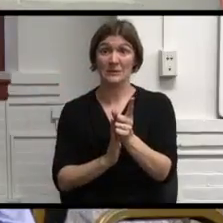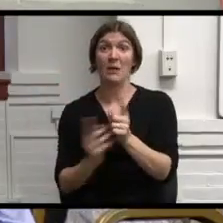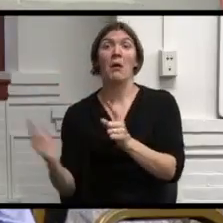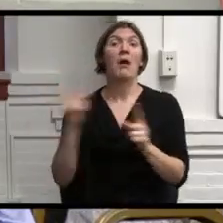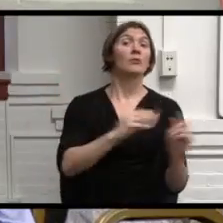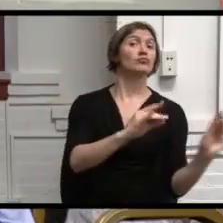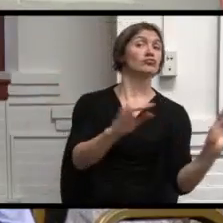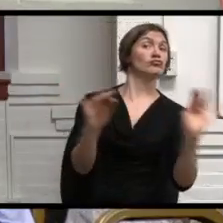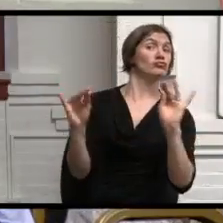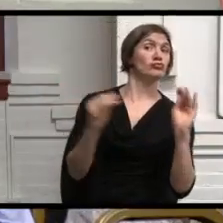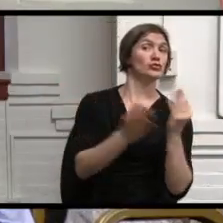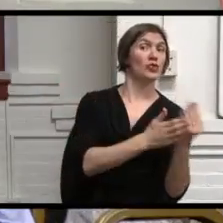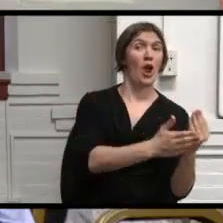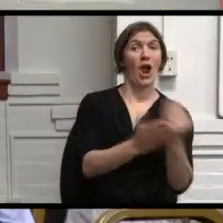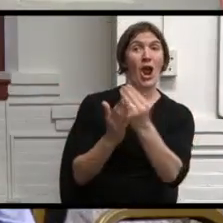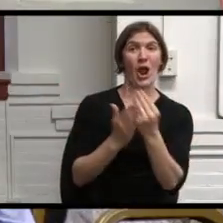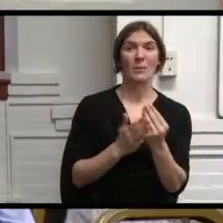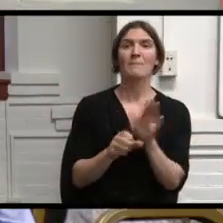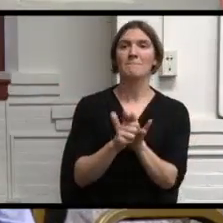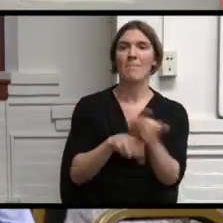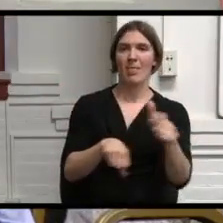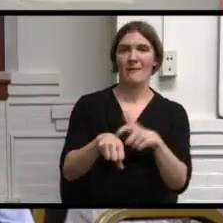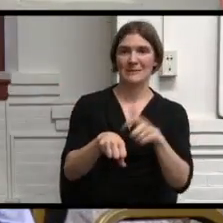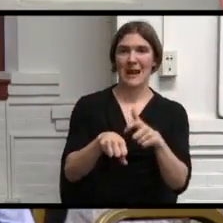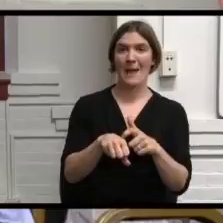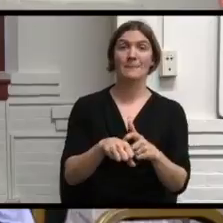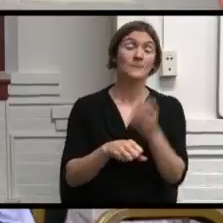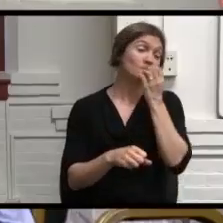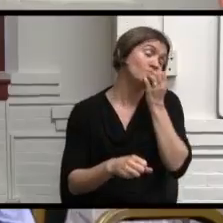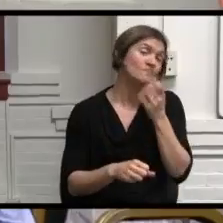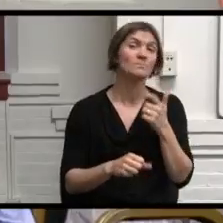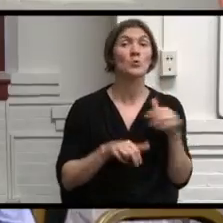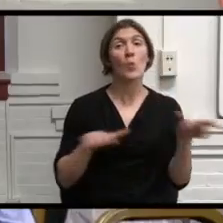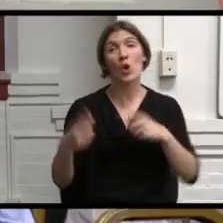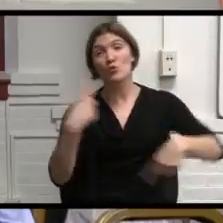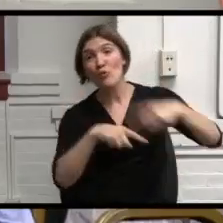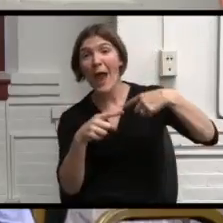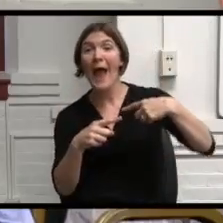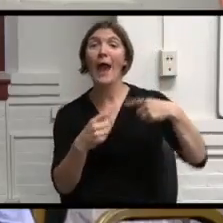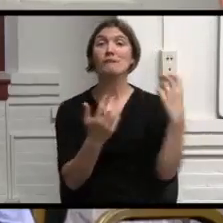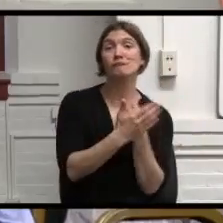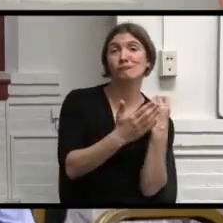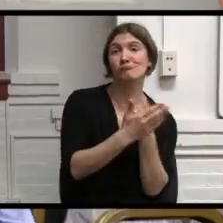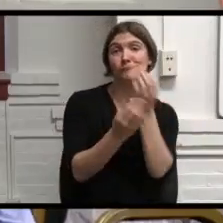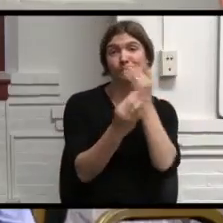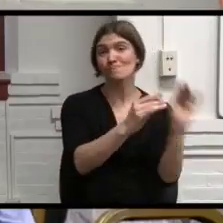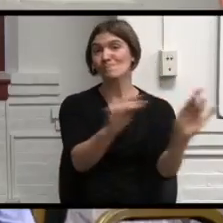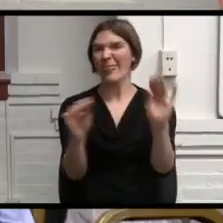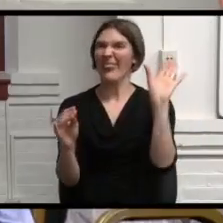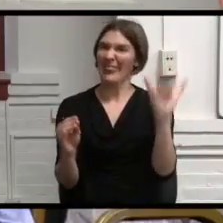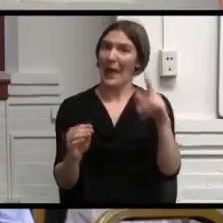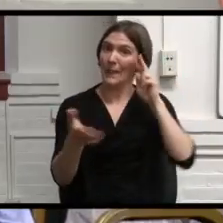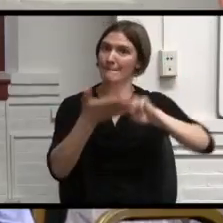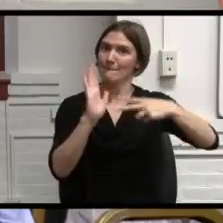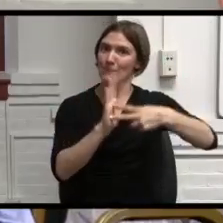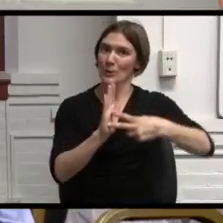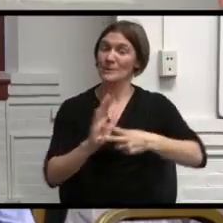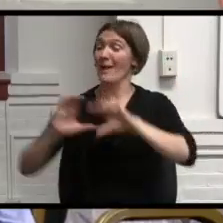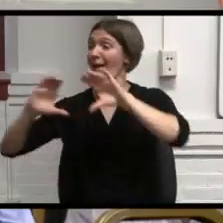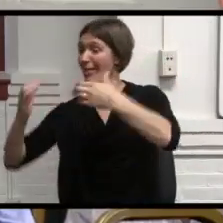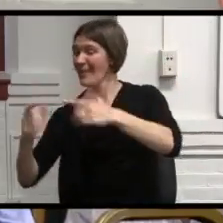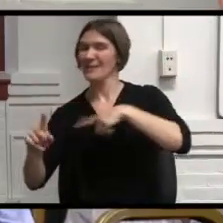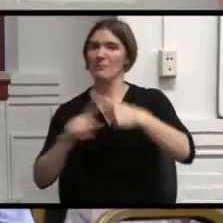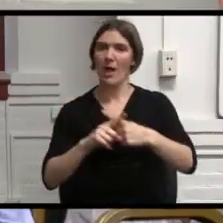have a 45-minute break between the classes so that people will walk around and eat and shop in our town. And so